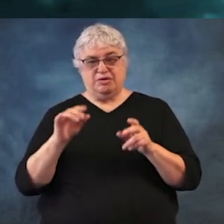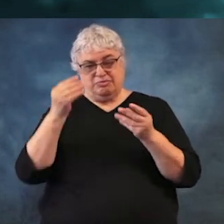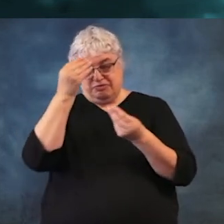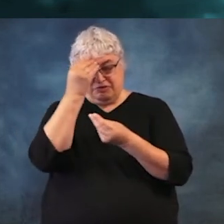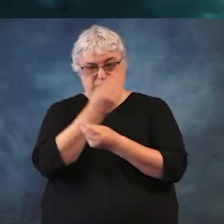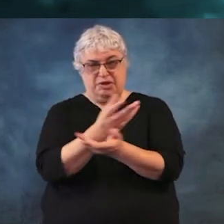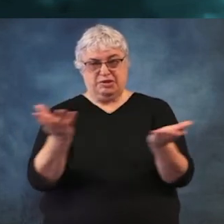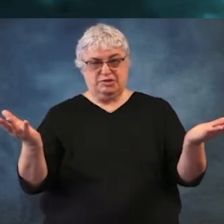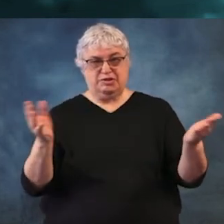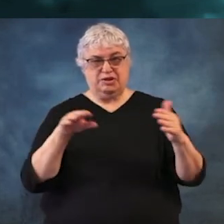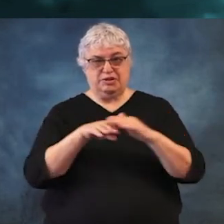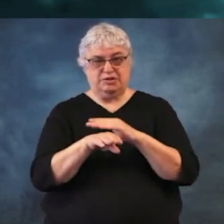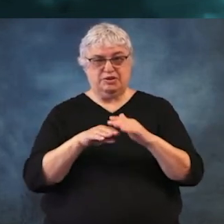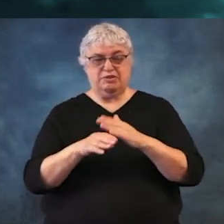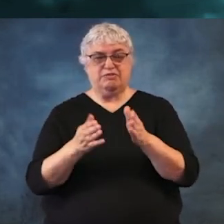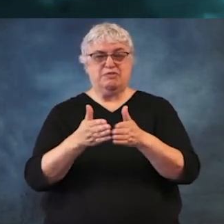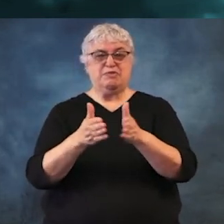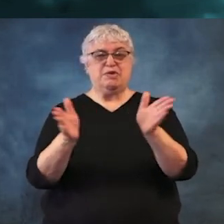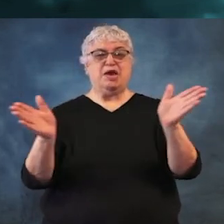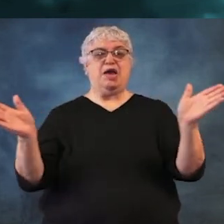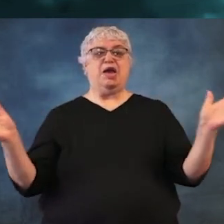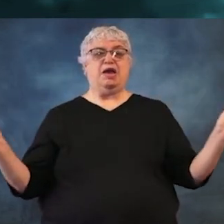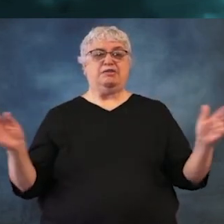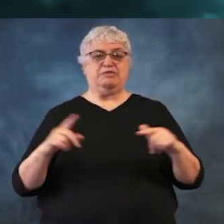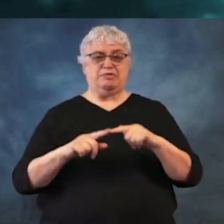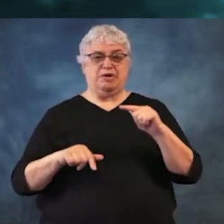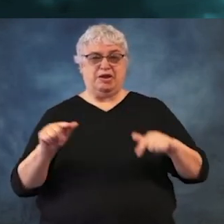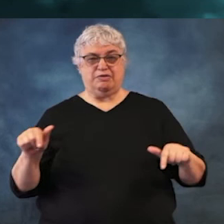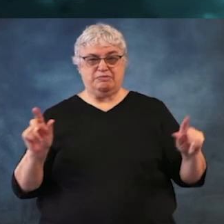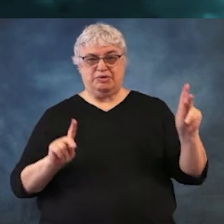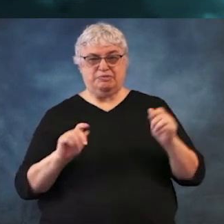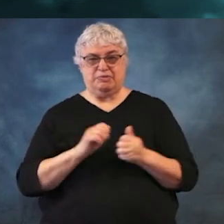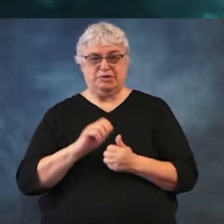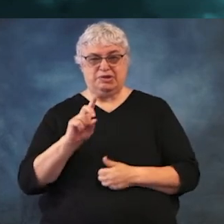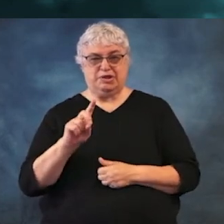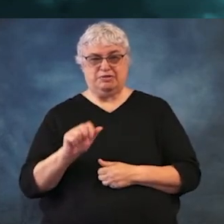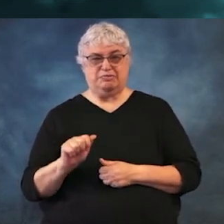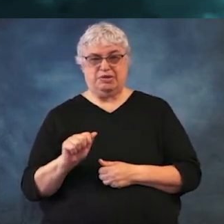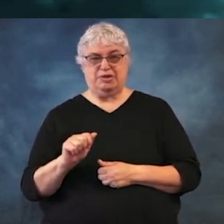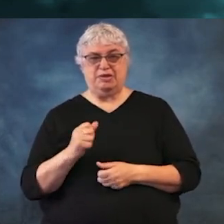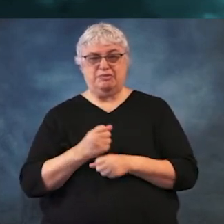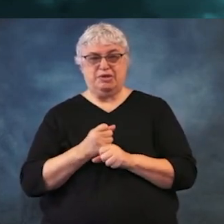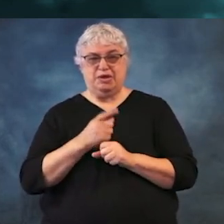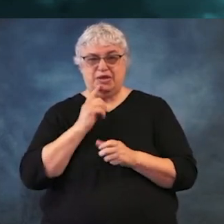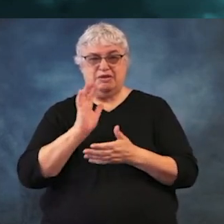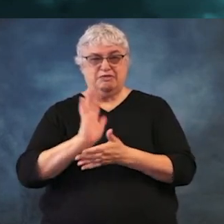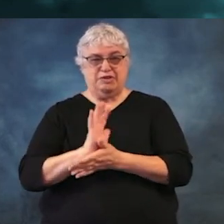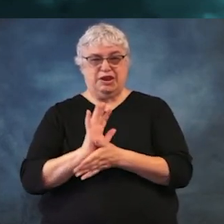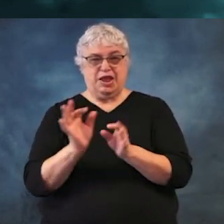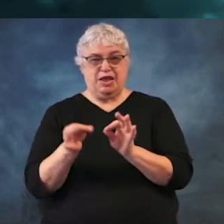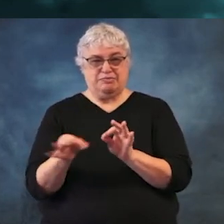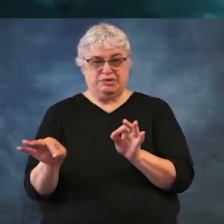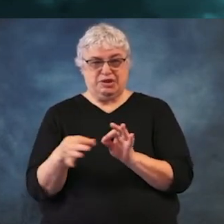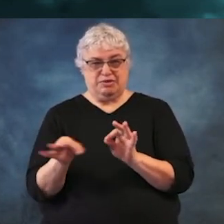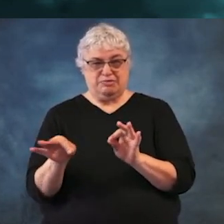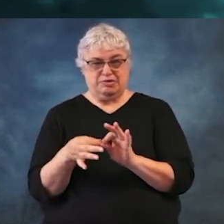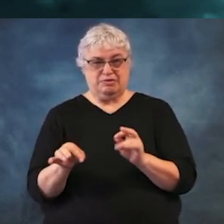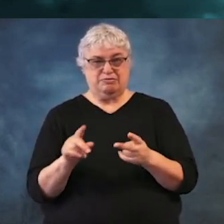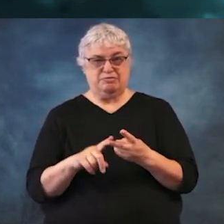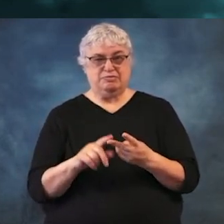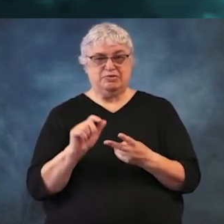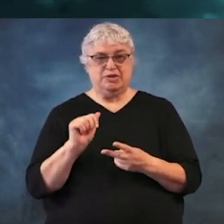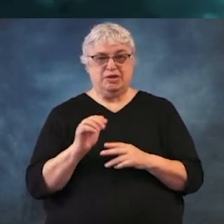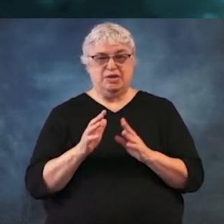they're putting out is accessible to a wide variety of people with disabilities, making sure that videos have captions, making sure